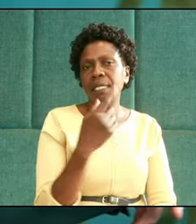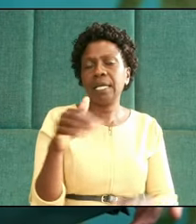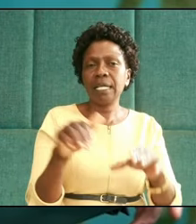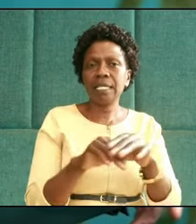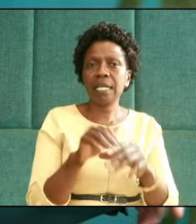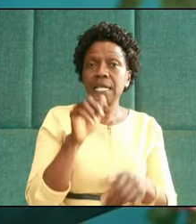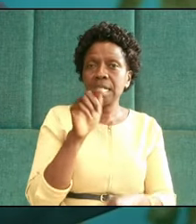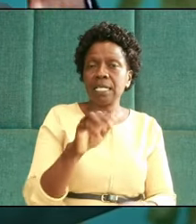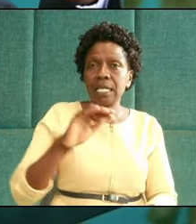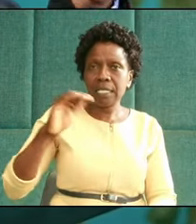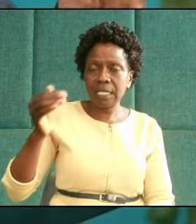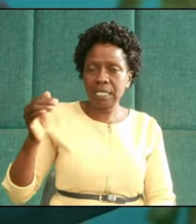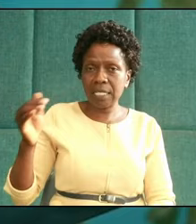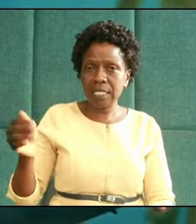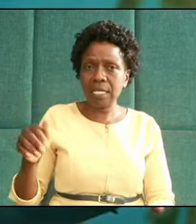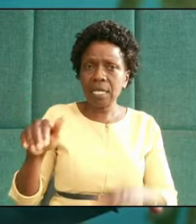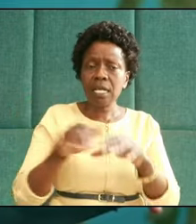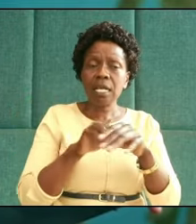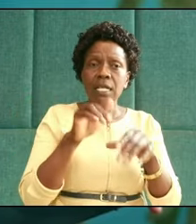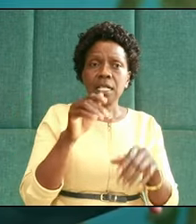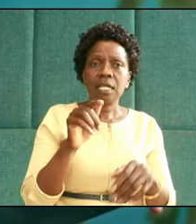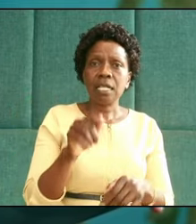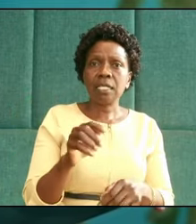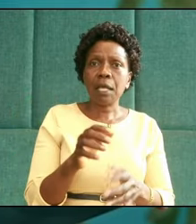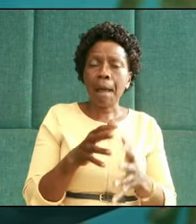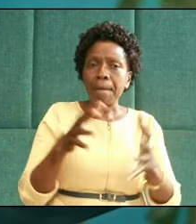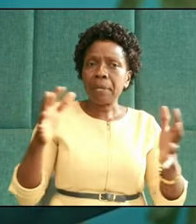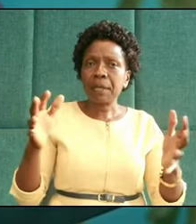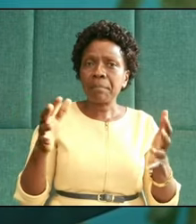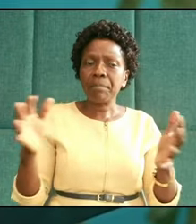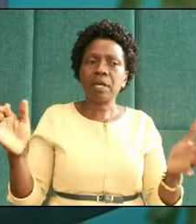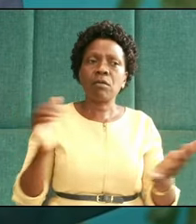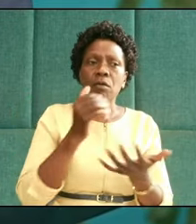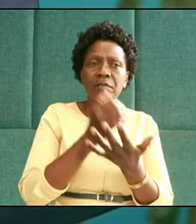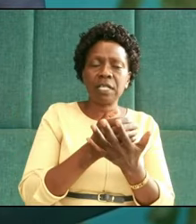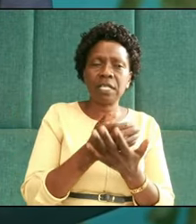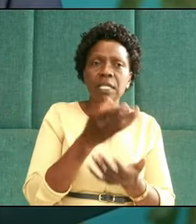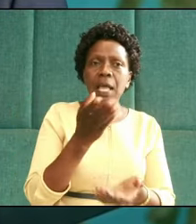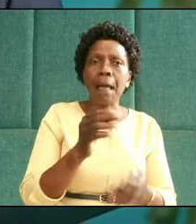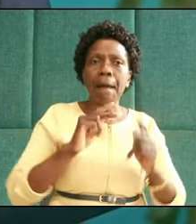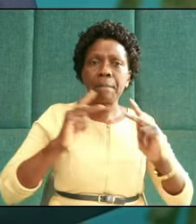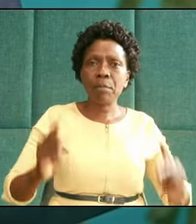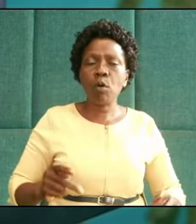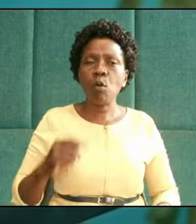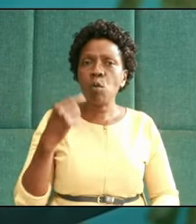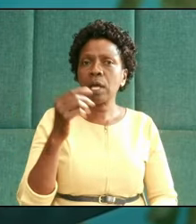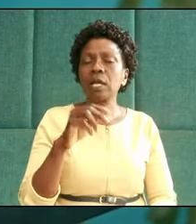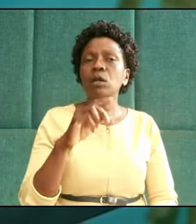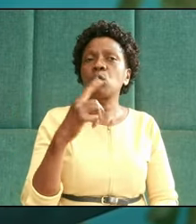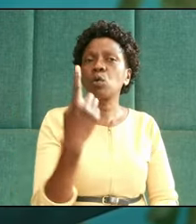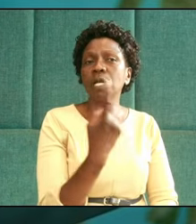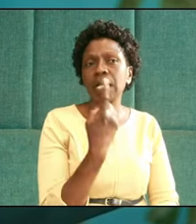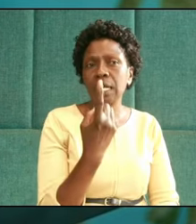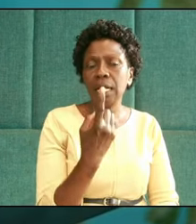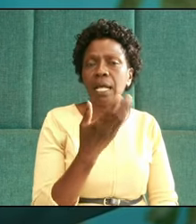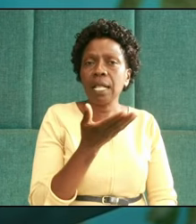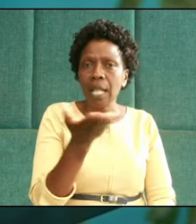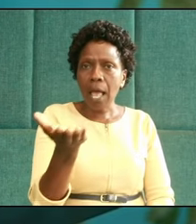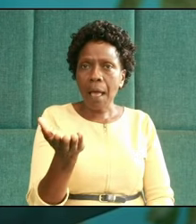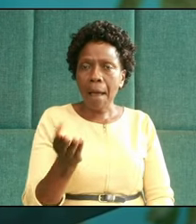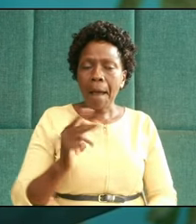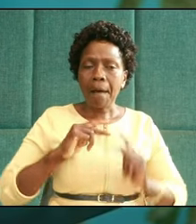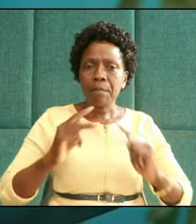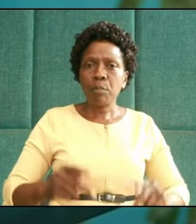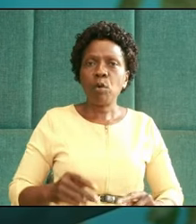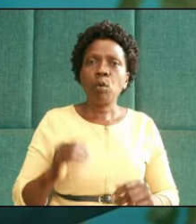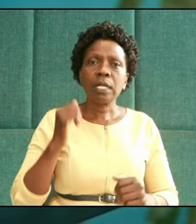lonely. Inside those big offices are people who are lonely. There are people who are sick. There are